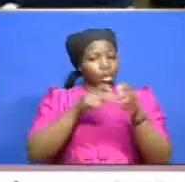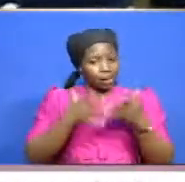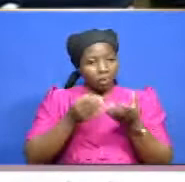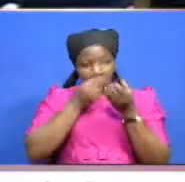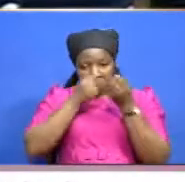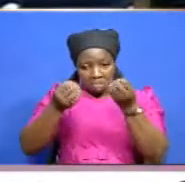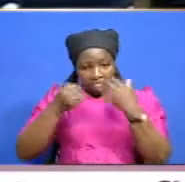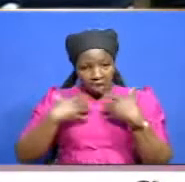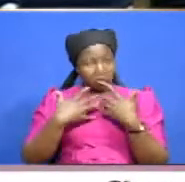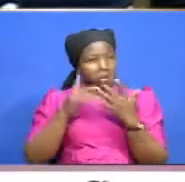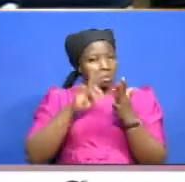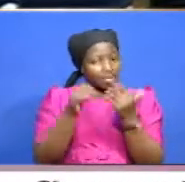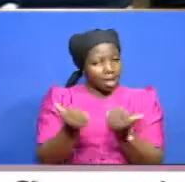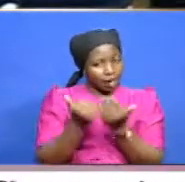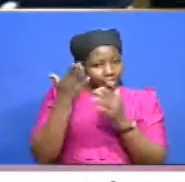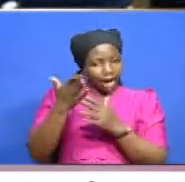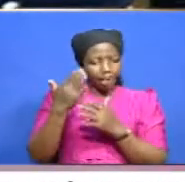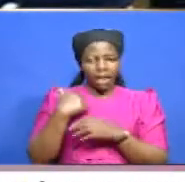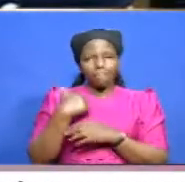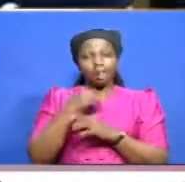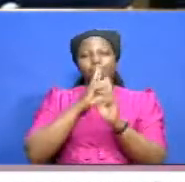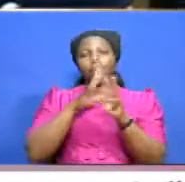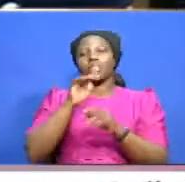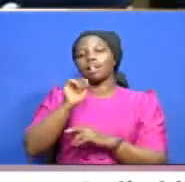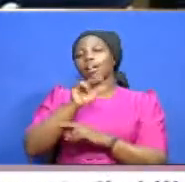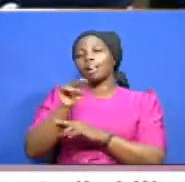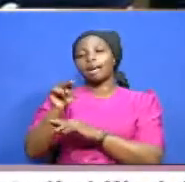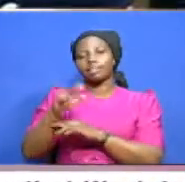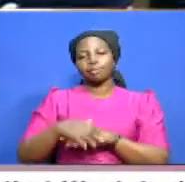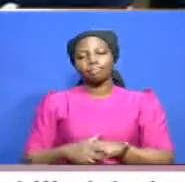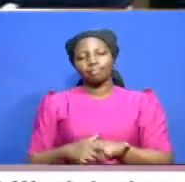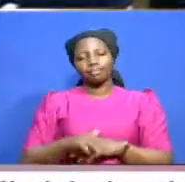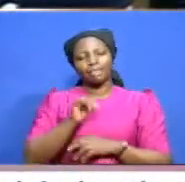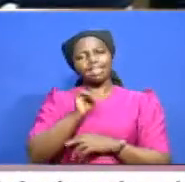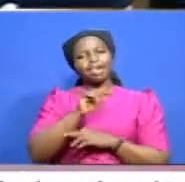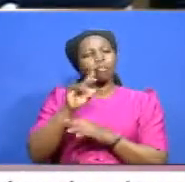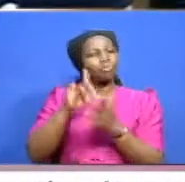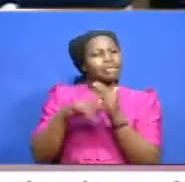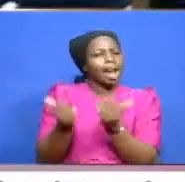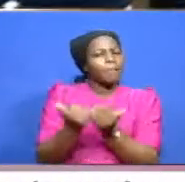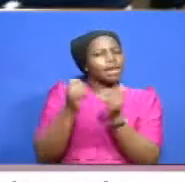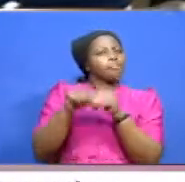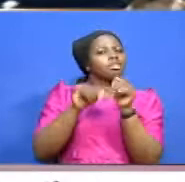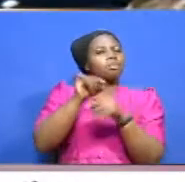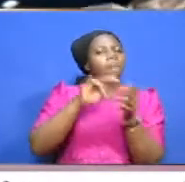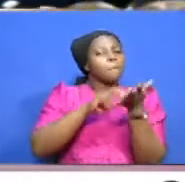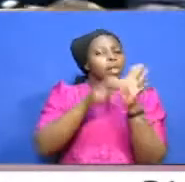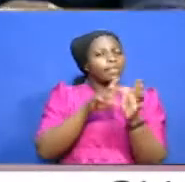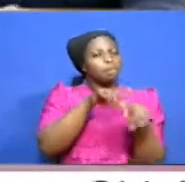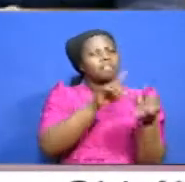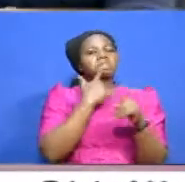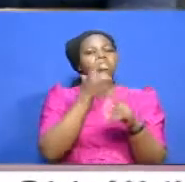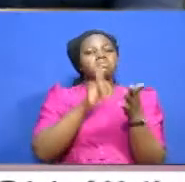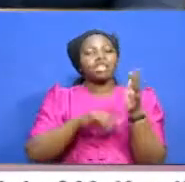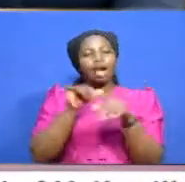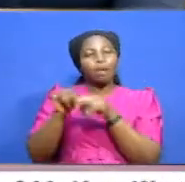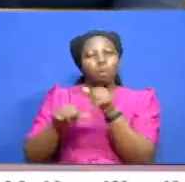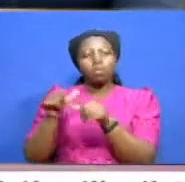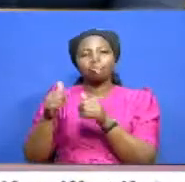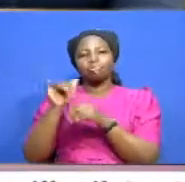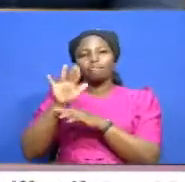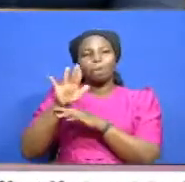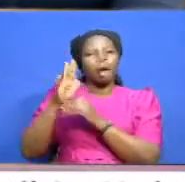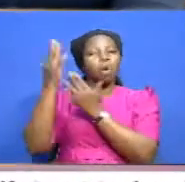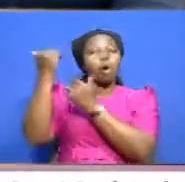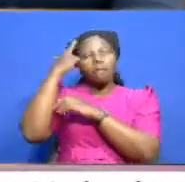is our colleague Anburu. Anburu, what is the latest coming from this particular project? What are they saying with regards to their hopes